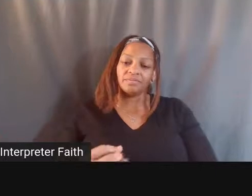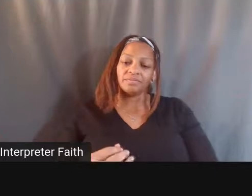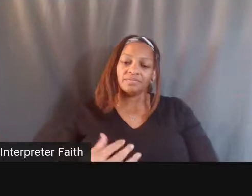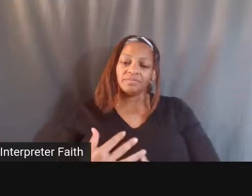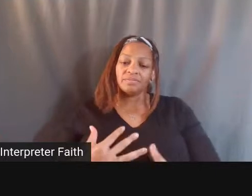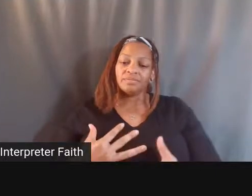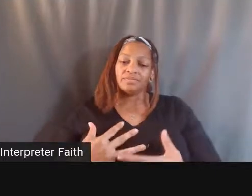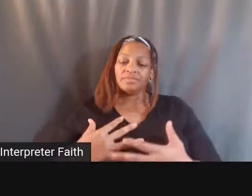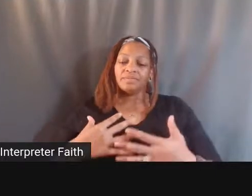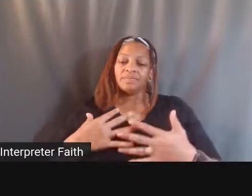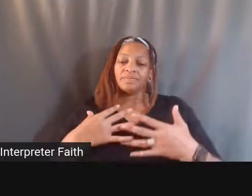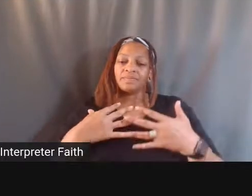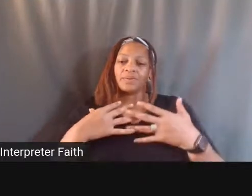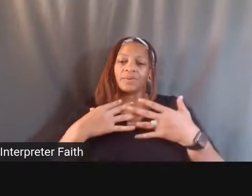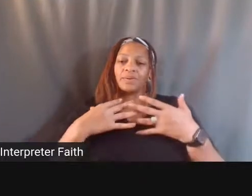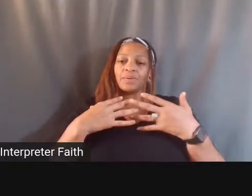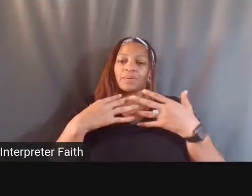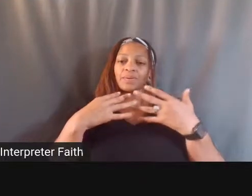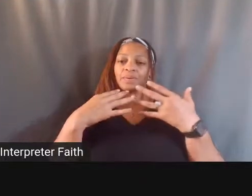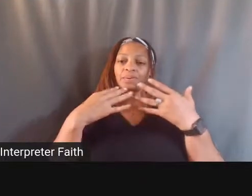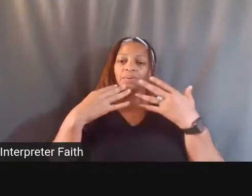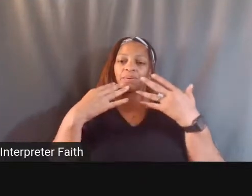into your head and face.